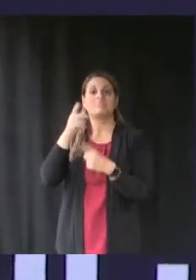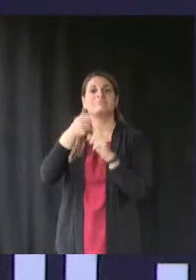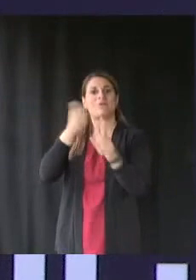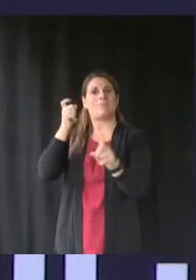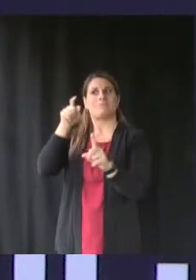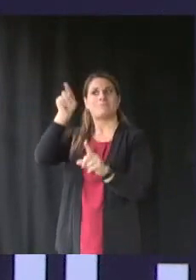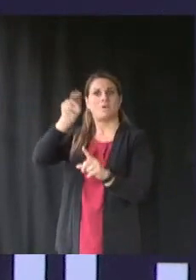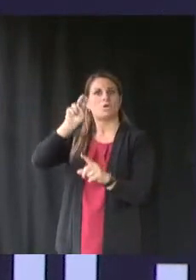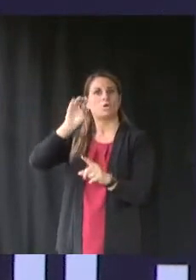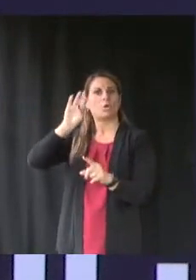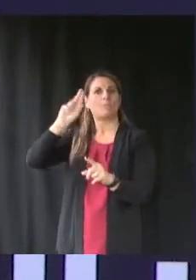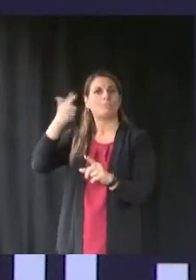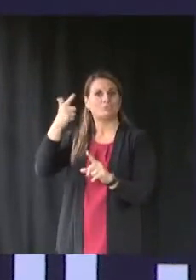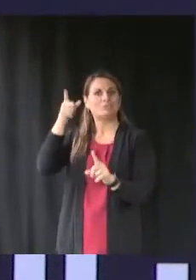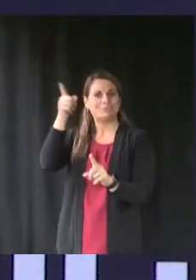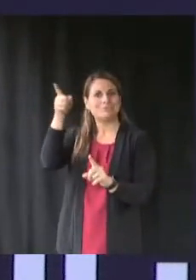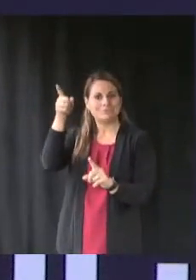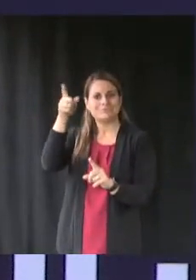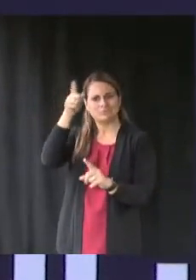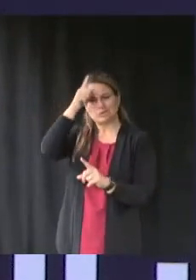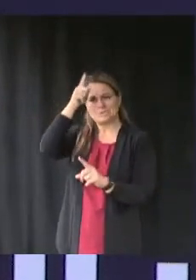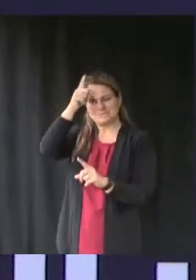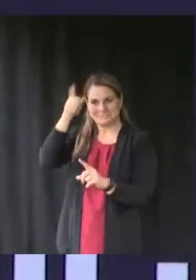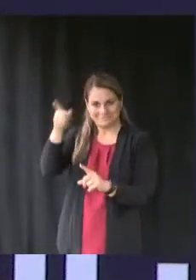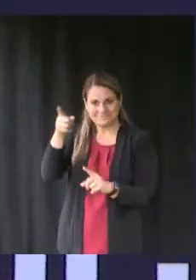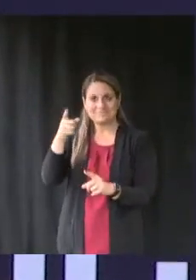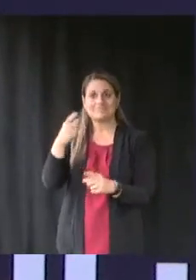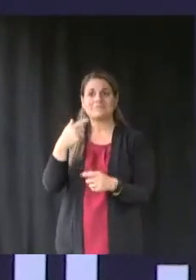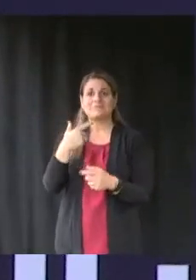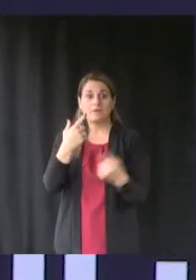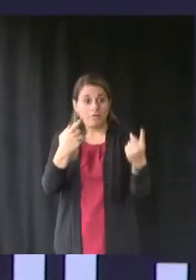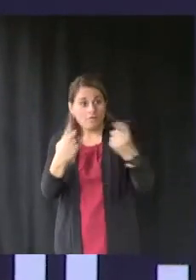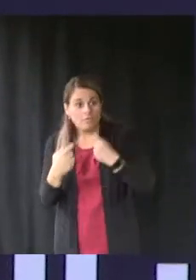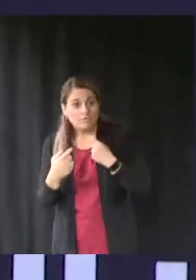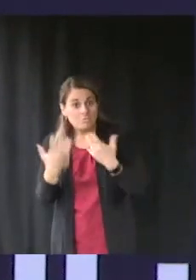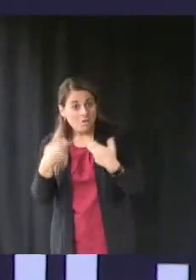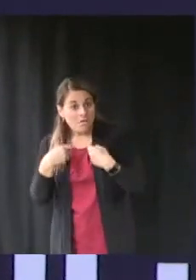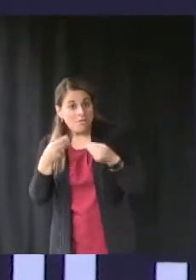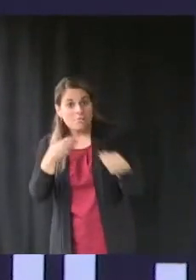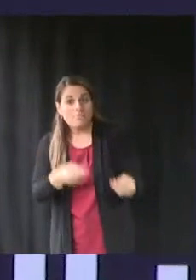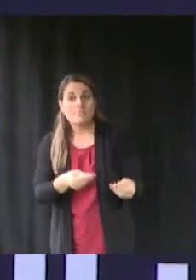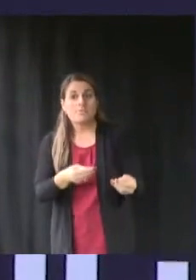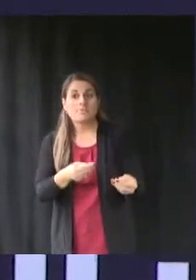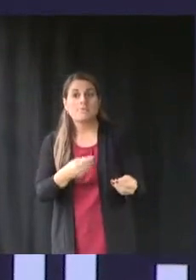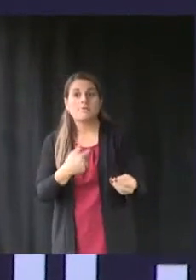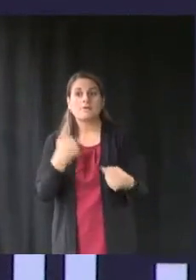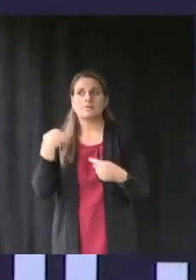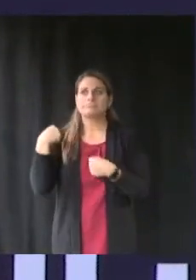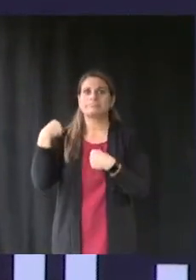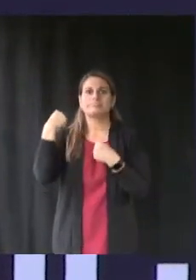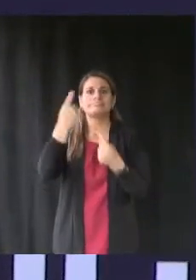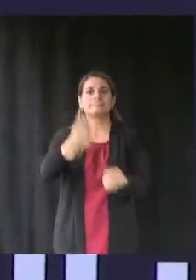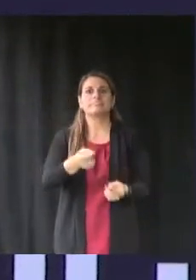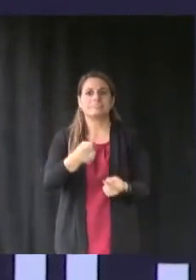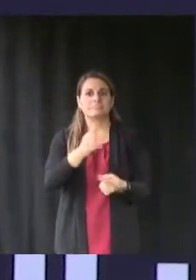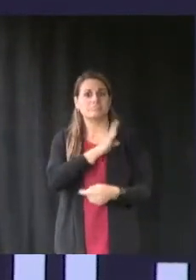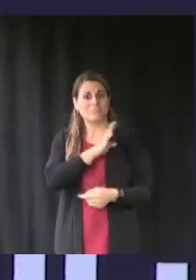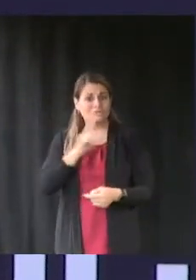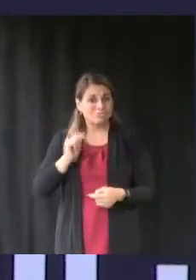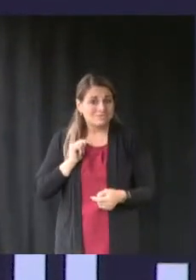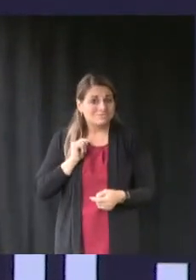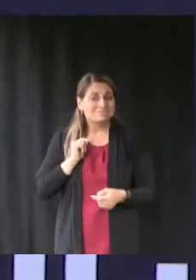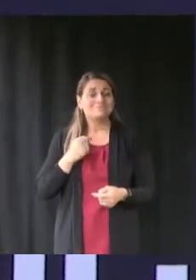years ago. And over the years, one president after another, boards of trustees have been incredibly supportive of those efforts over the